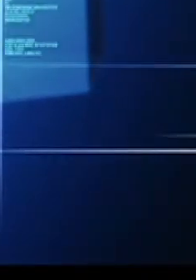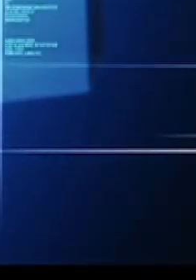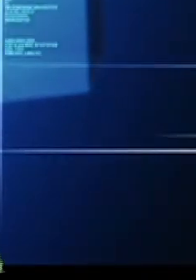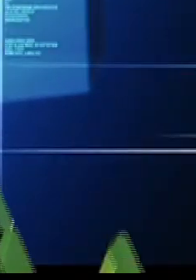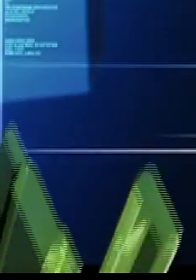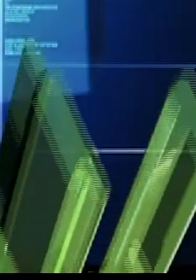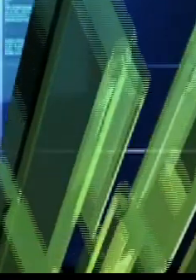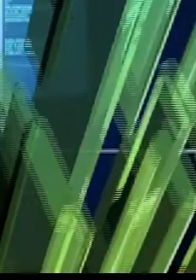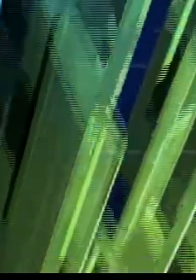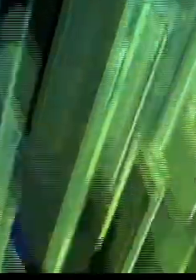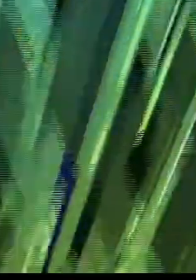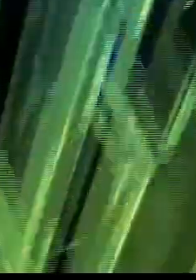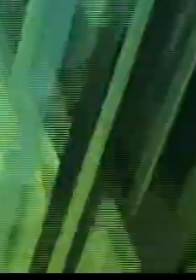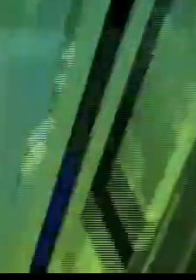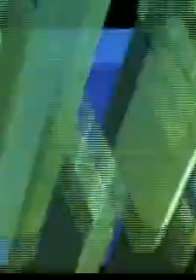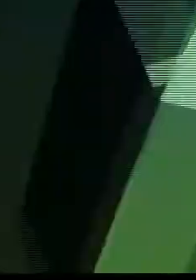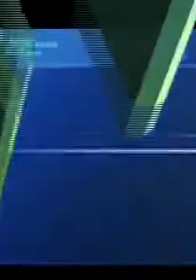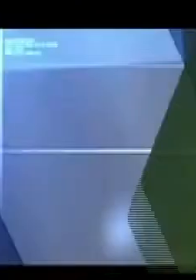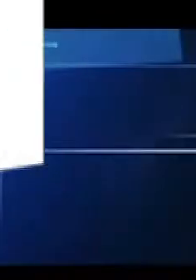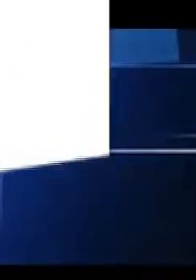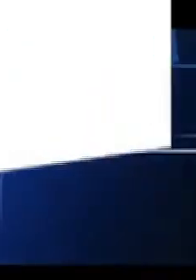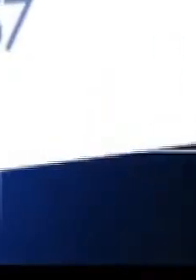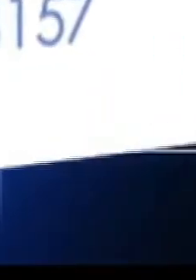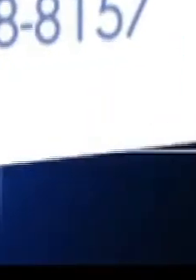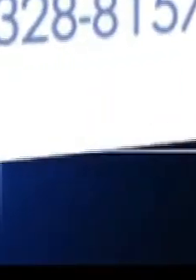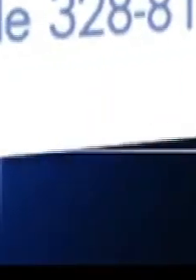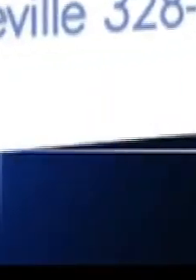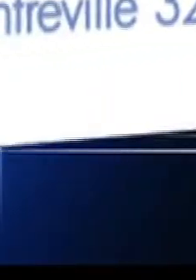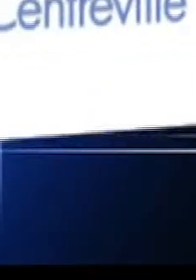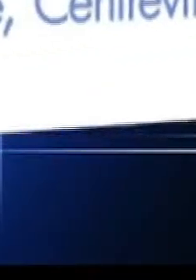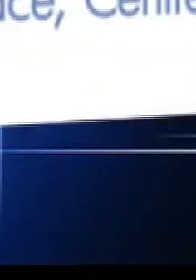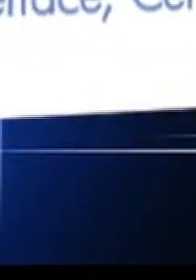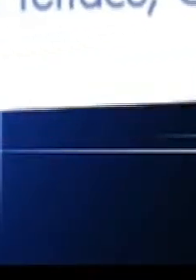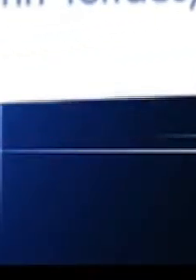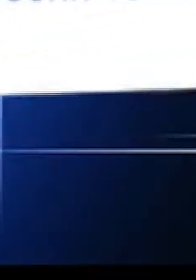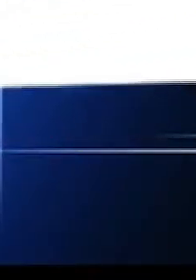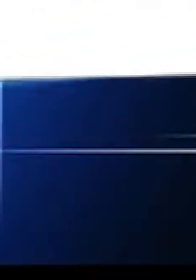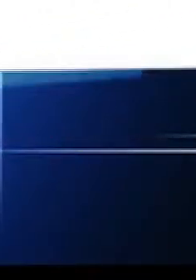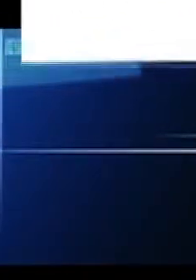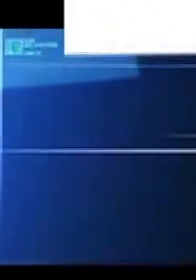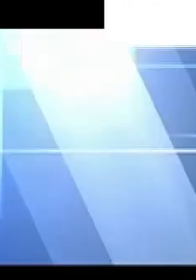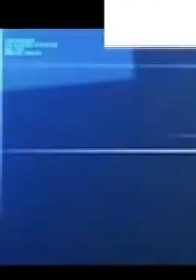This is ZNS Total Sports, brought to you by Fourth Terrace Diagnostic Center.